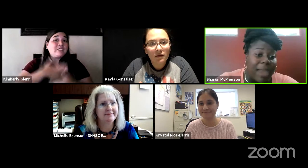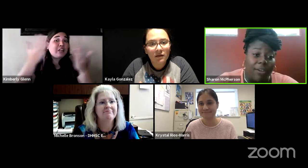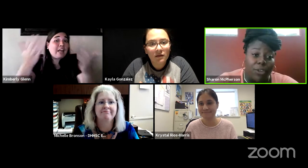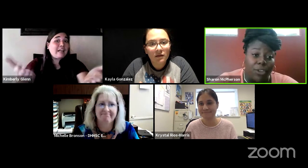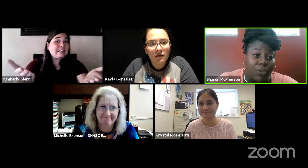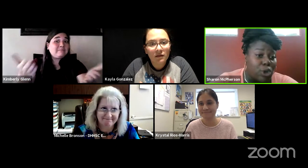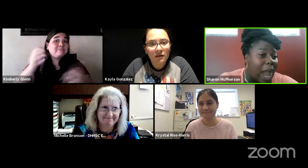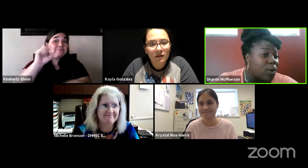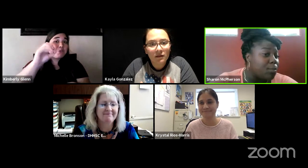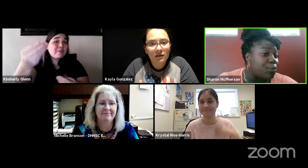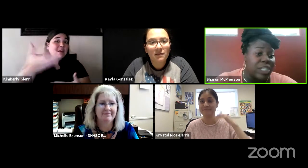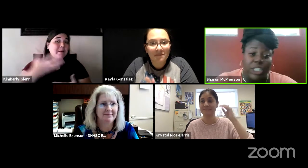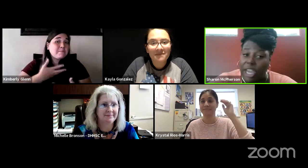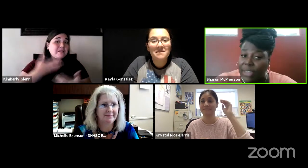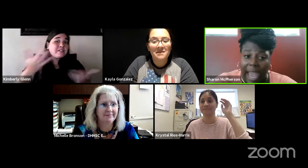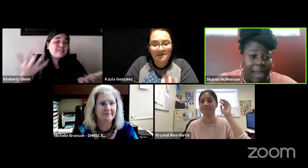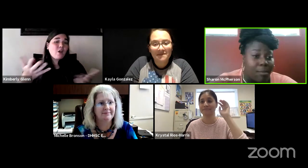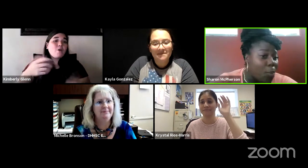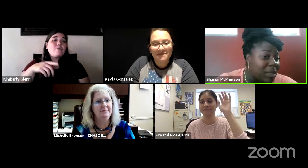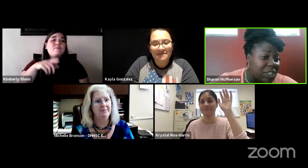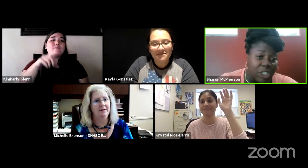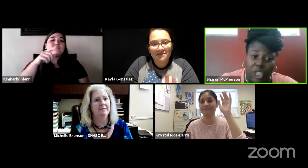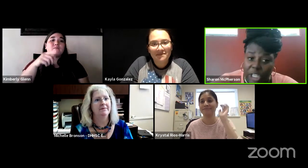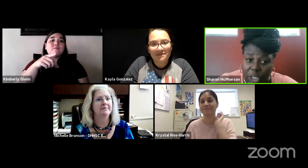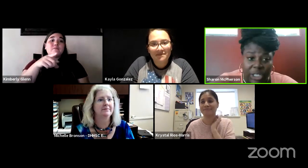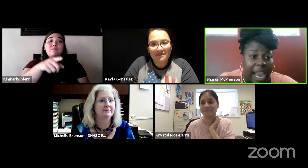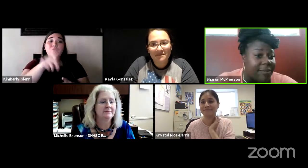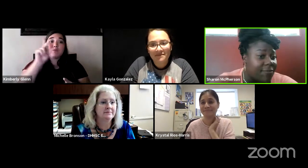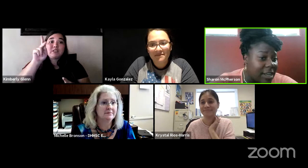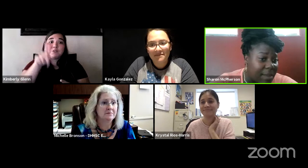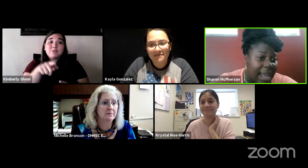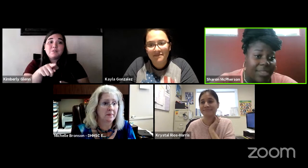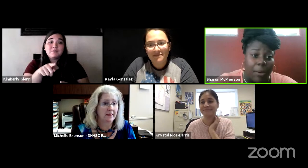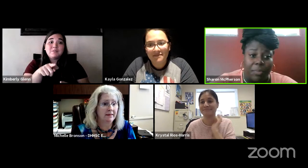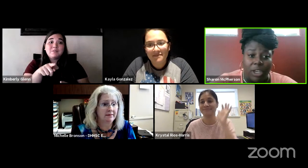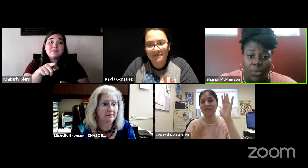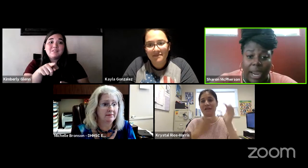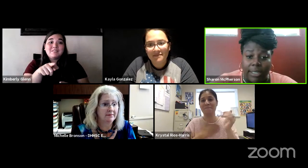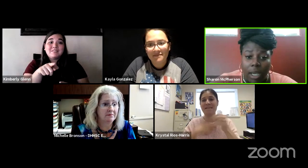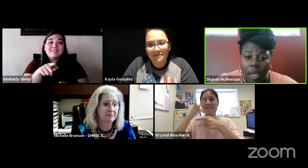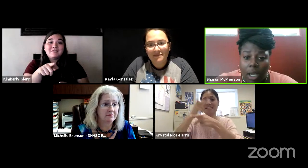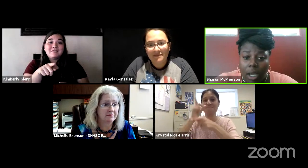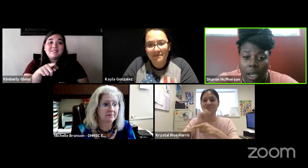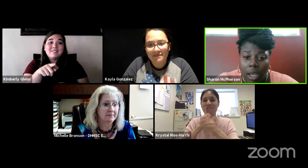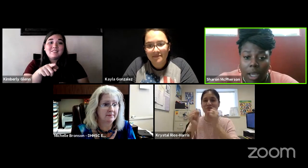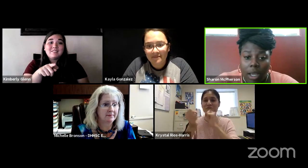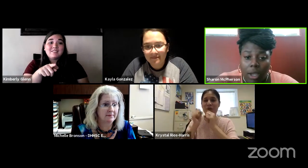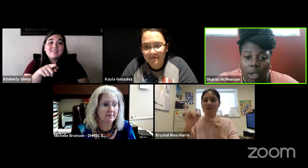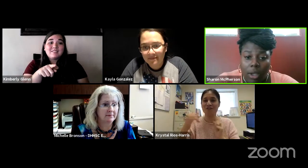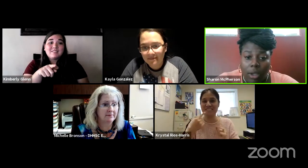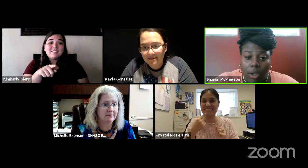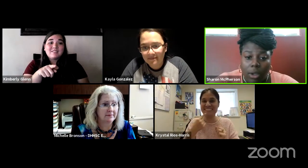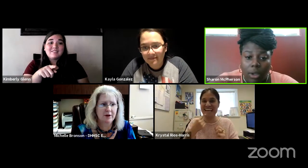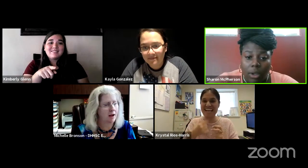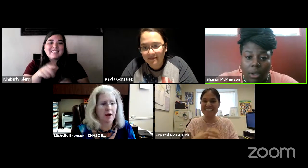any feedback for the future, I would appreciate that. I am open to suggestions and feedback. That would be great.